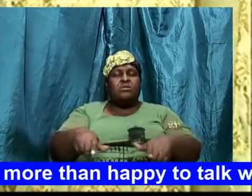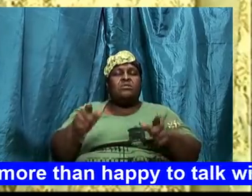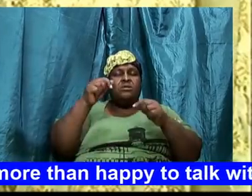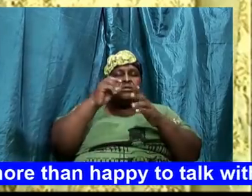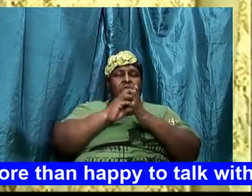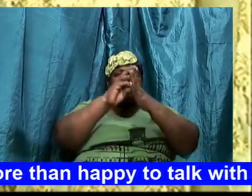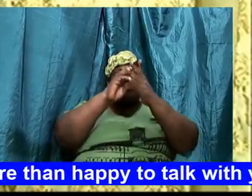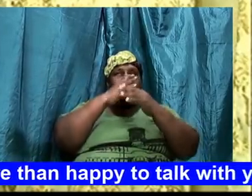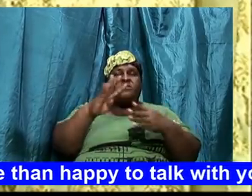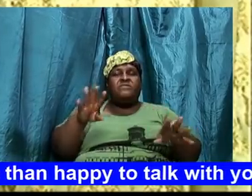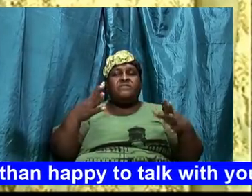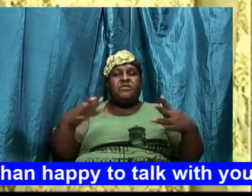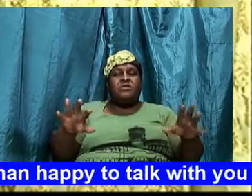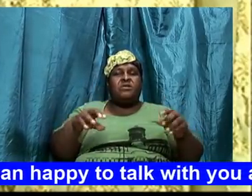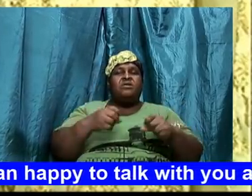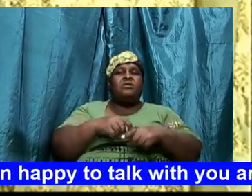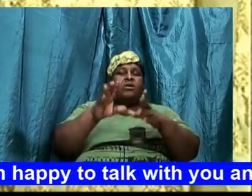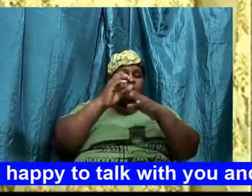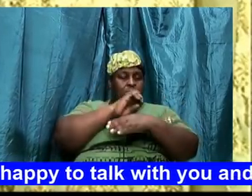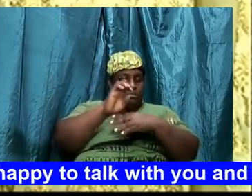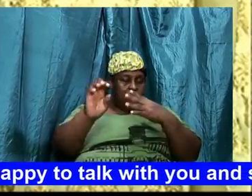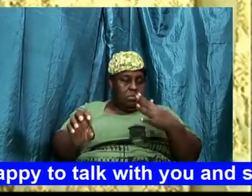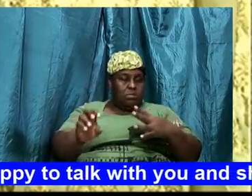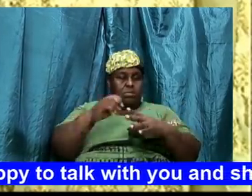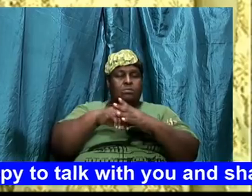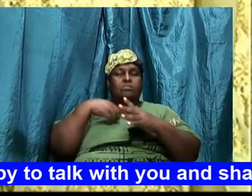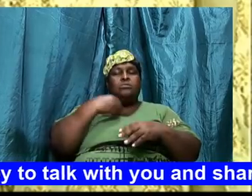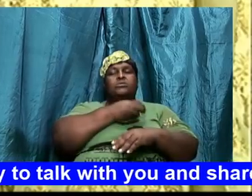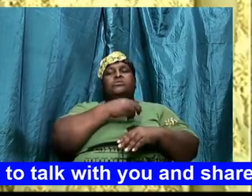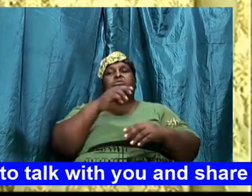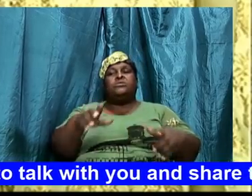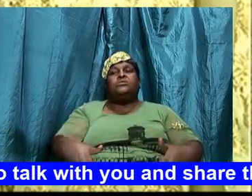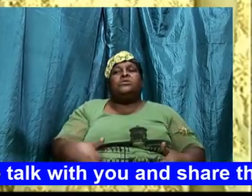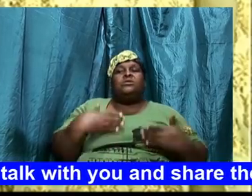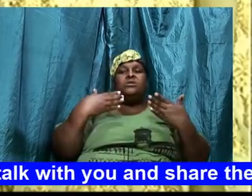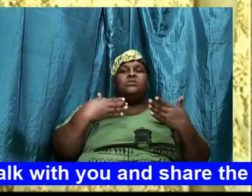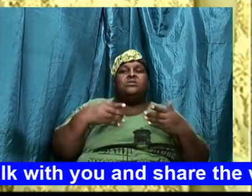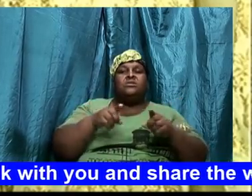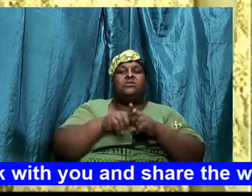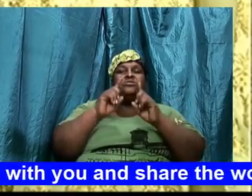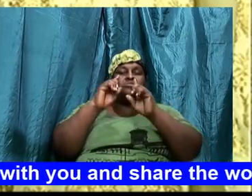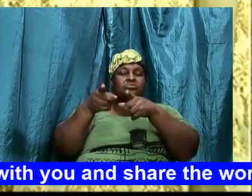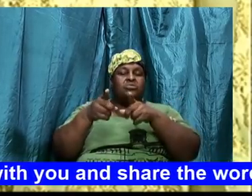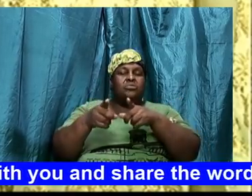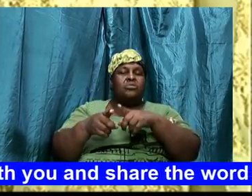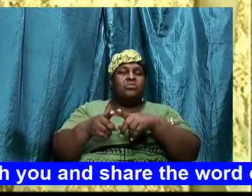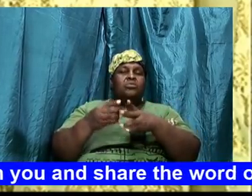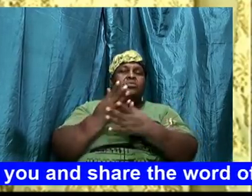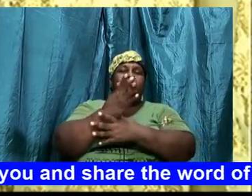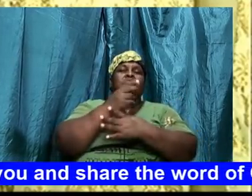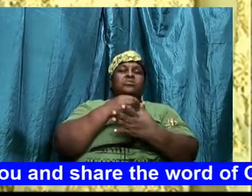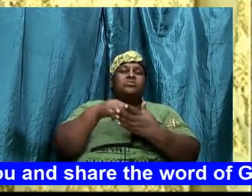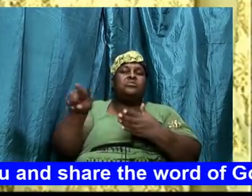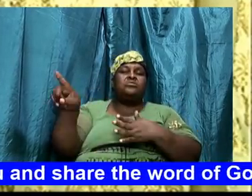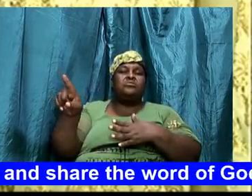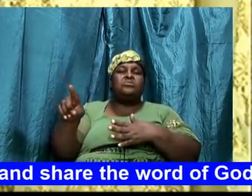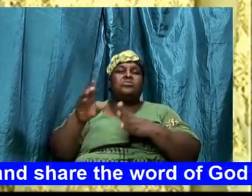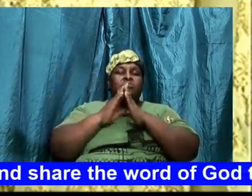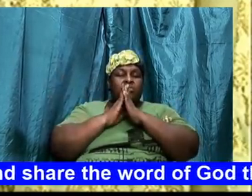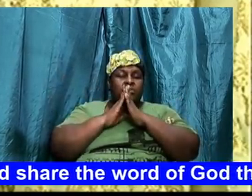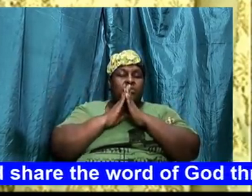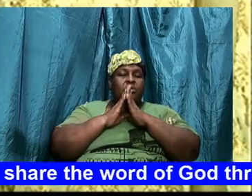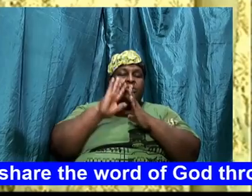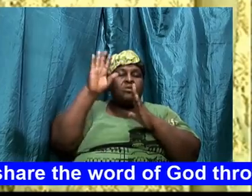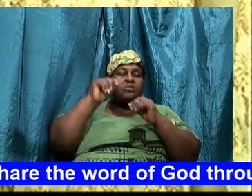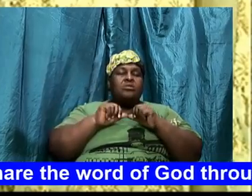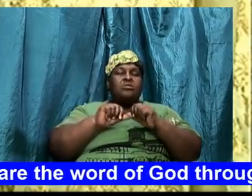will be done and let your will be accomplished in our lives as we go forth throughout this week. We pray your